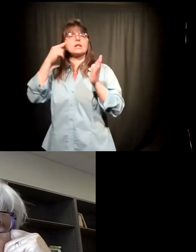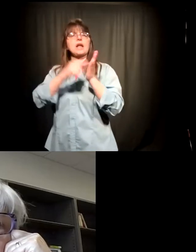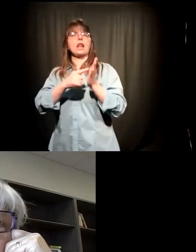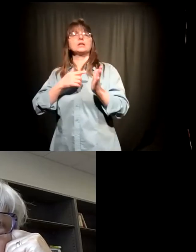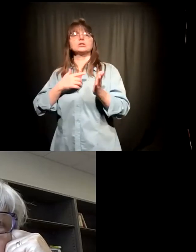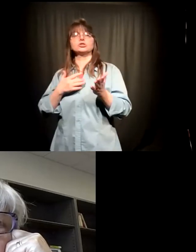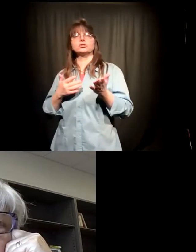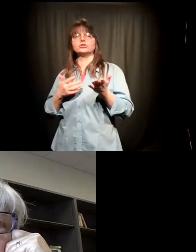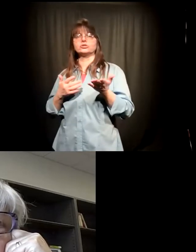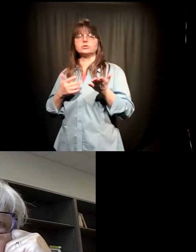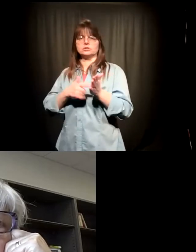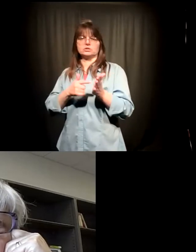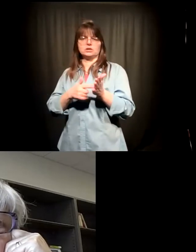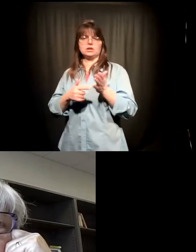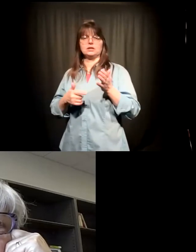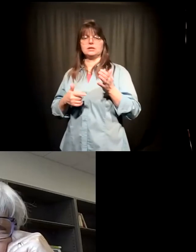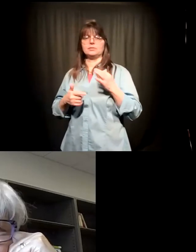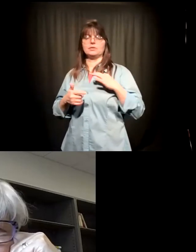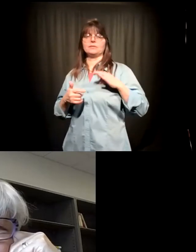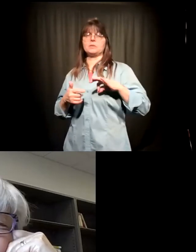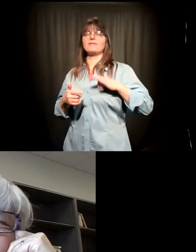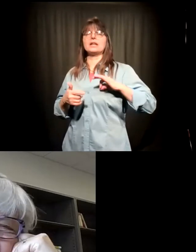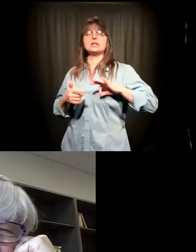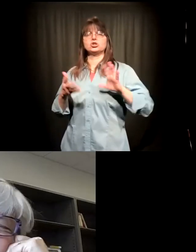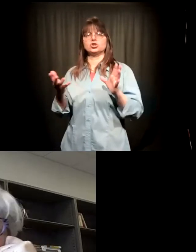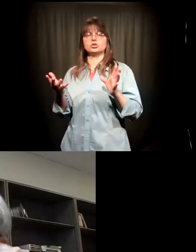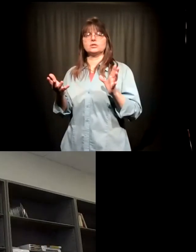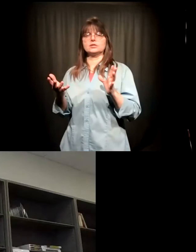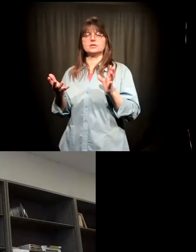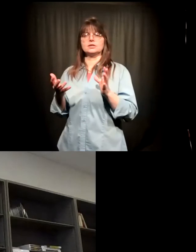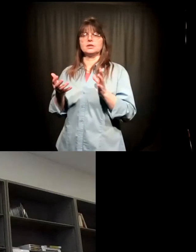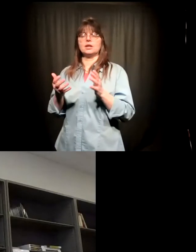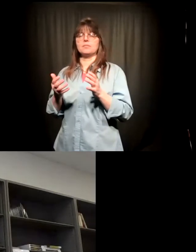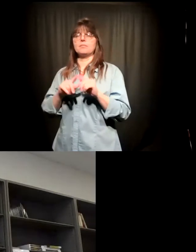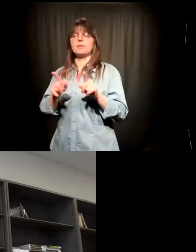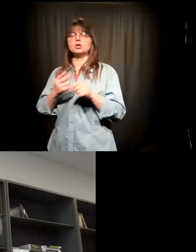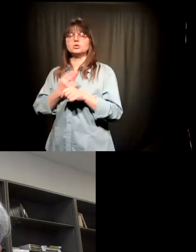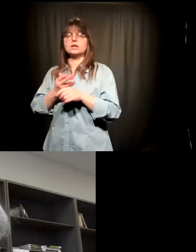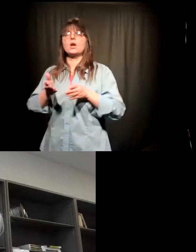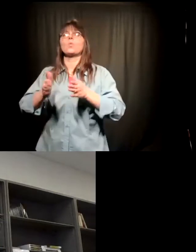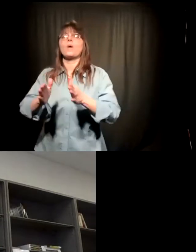those conversations in the mainstream that I was able to